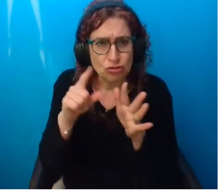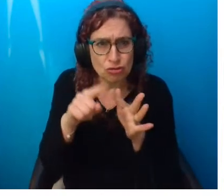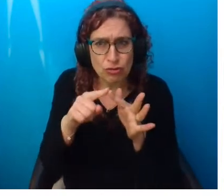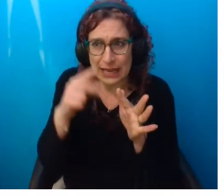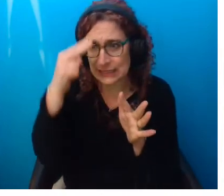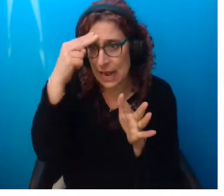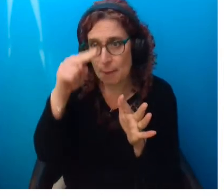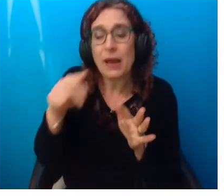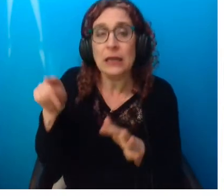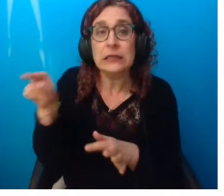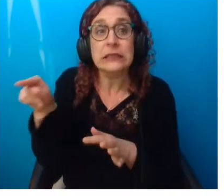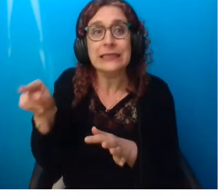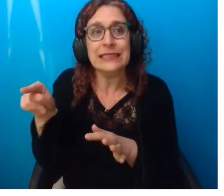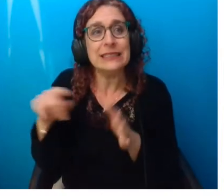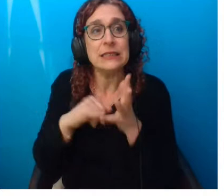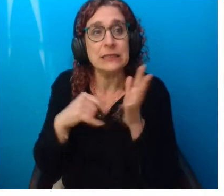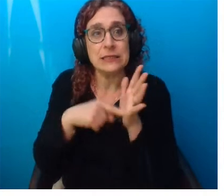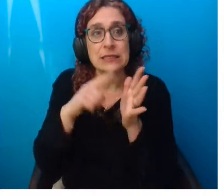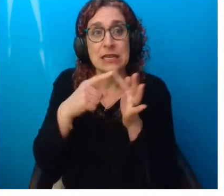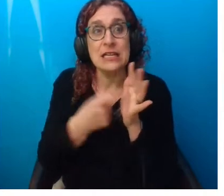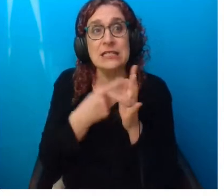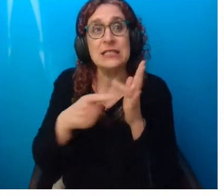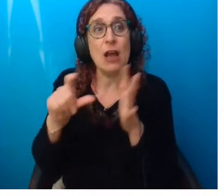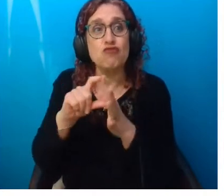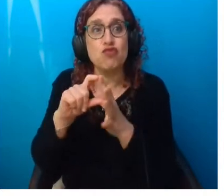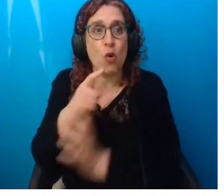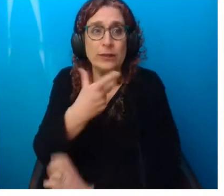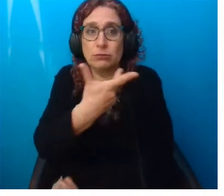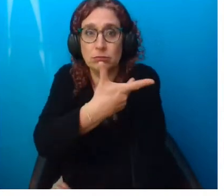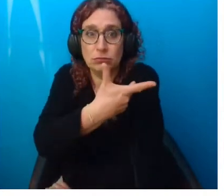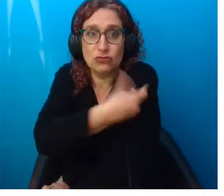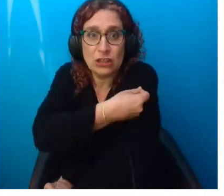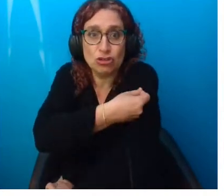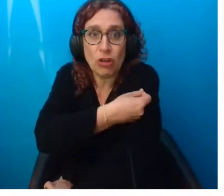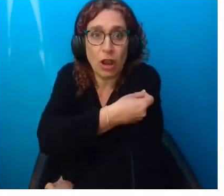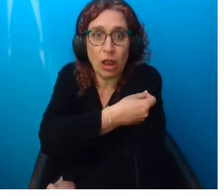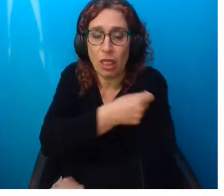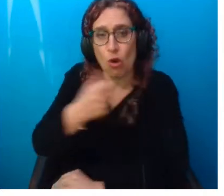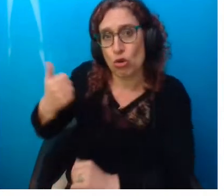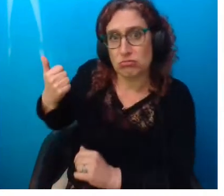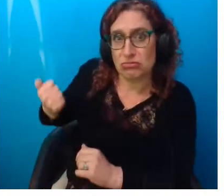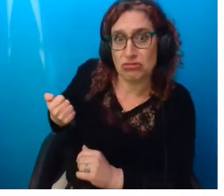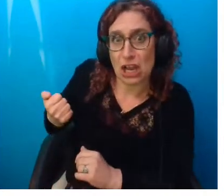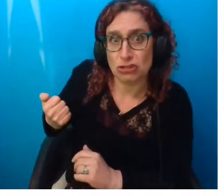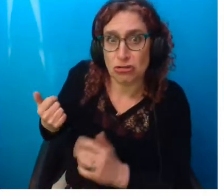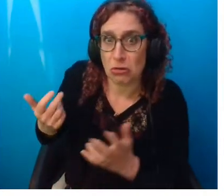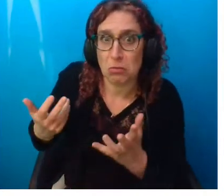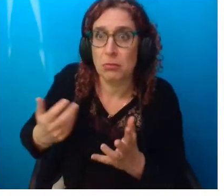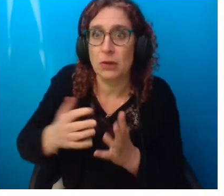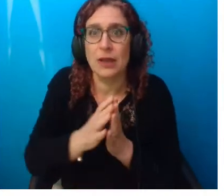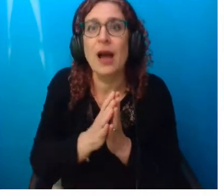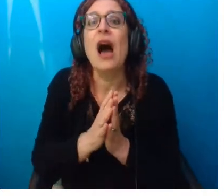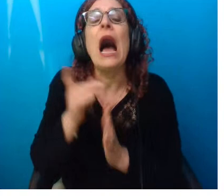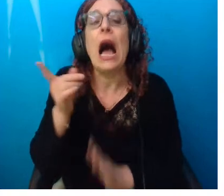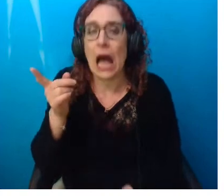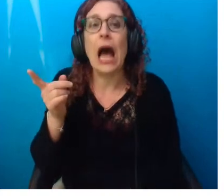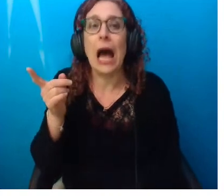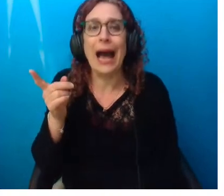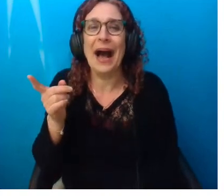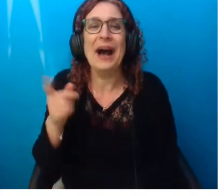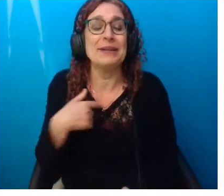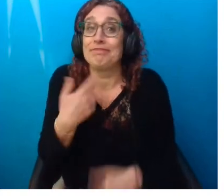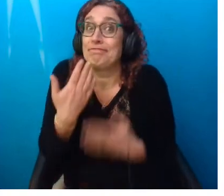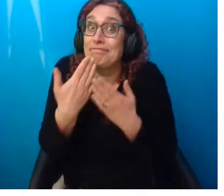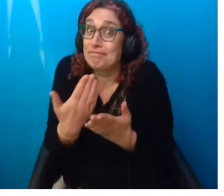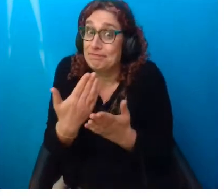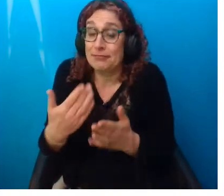steroid injections. It's steroid injections, corticosteroid injections. So that's why I'm not really familiar with it. As a pediatrician,